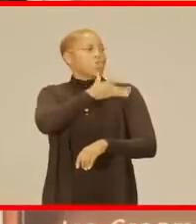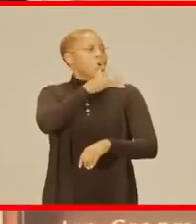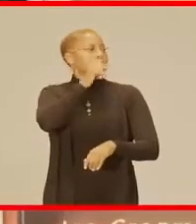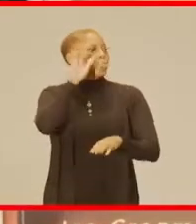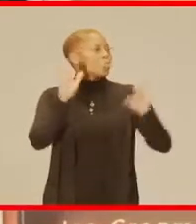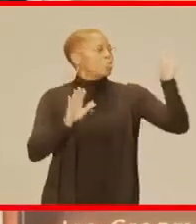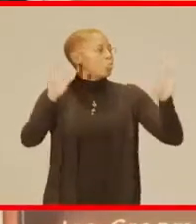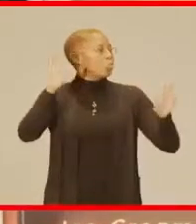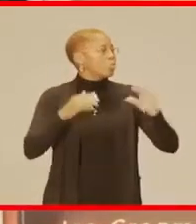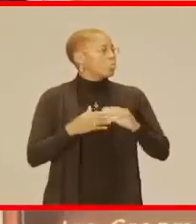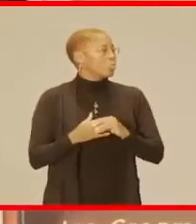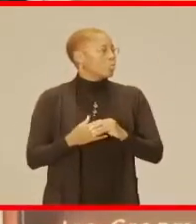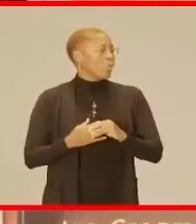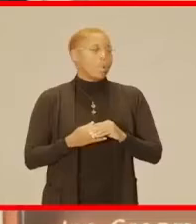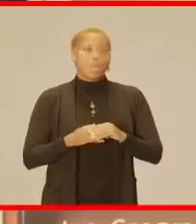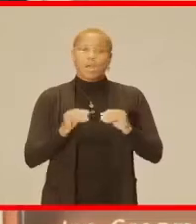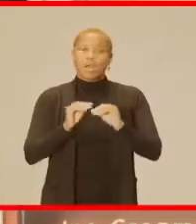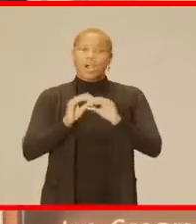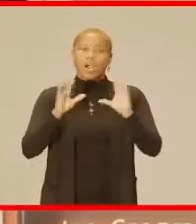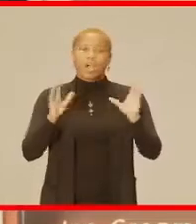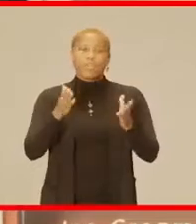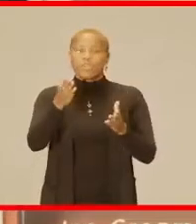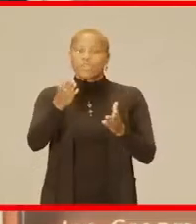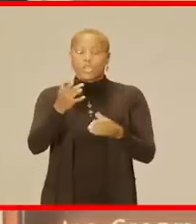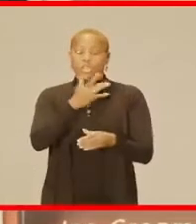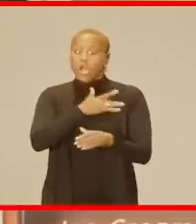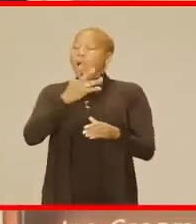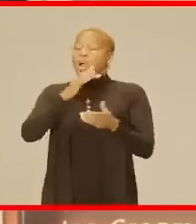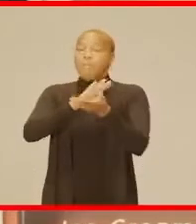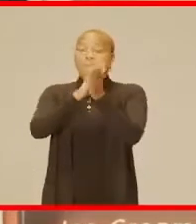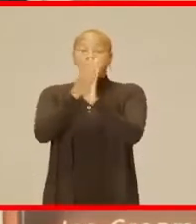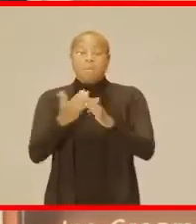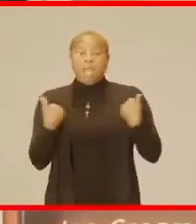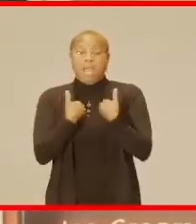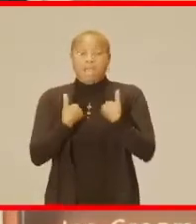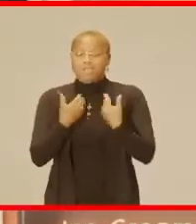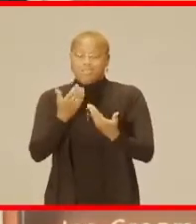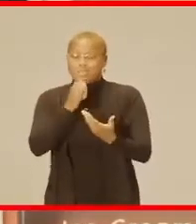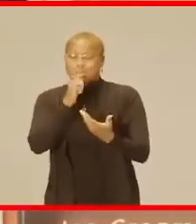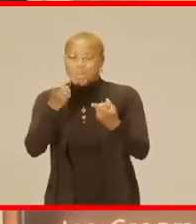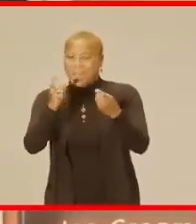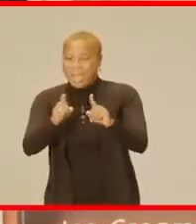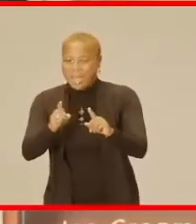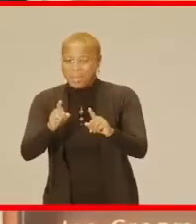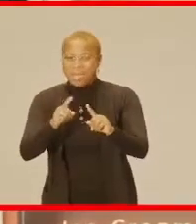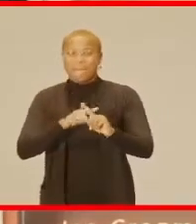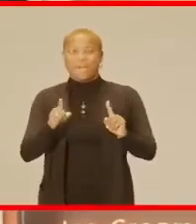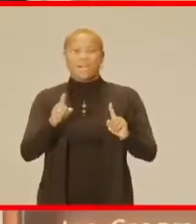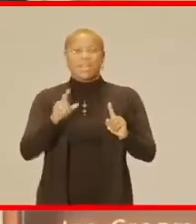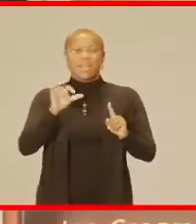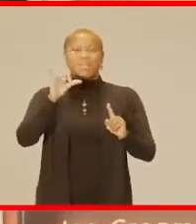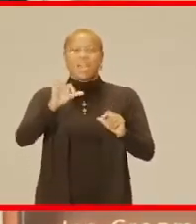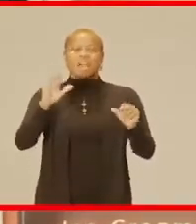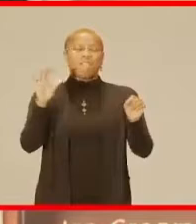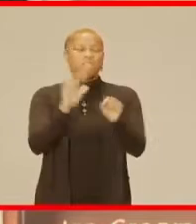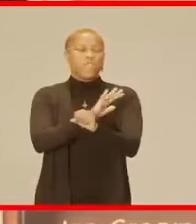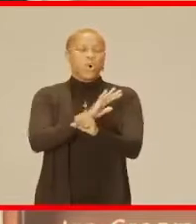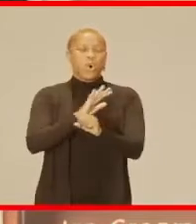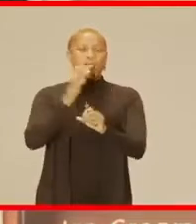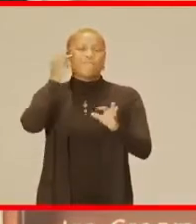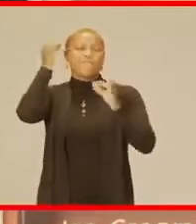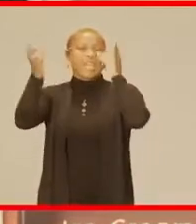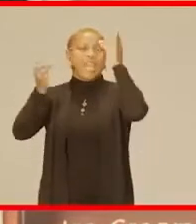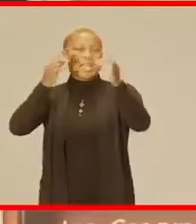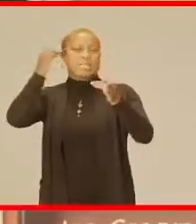Now, obviously, you may not become an animal if someone hugs you, but that whole fanciful